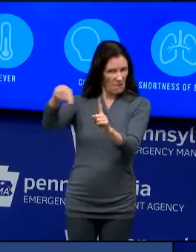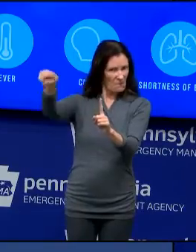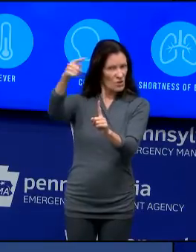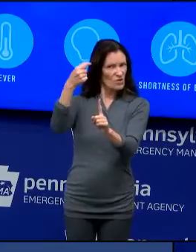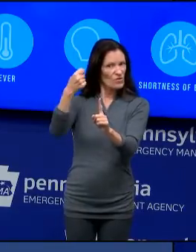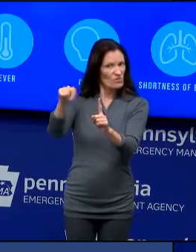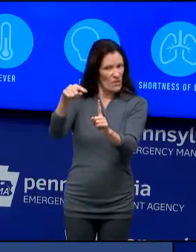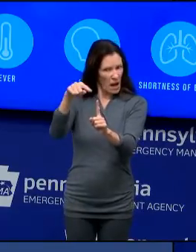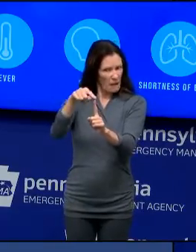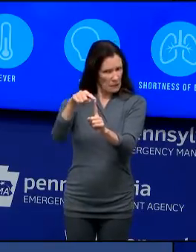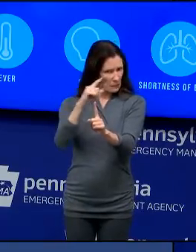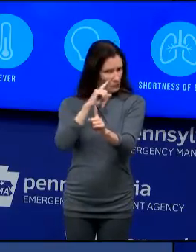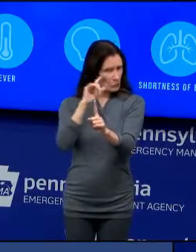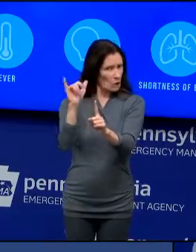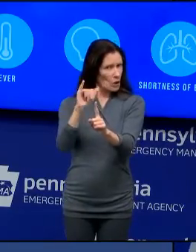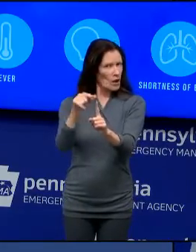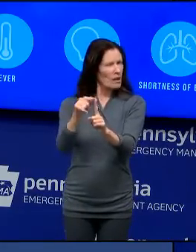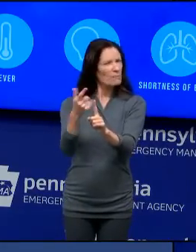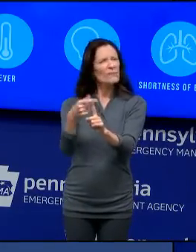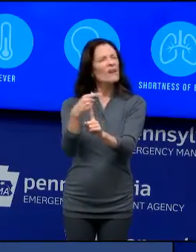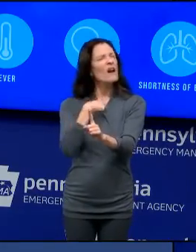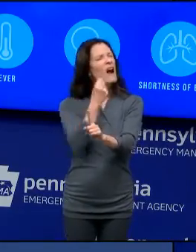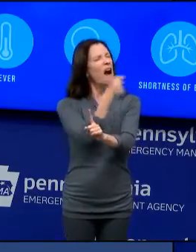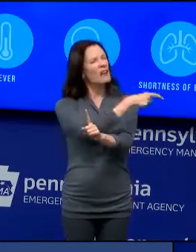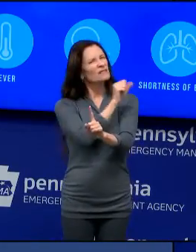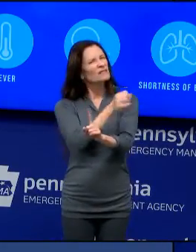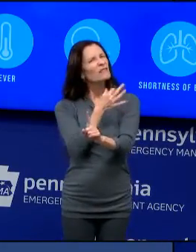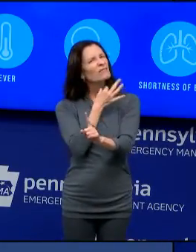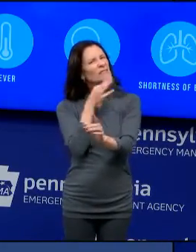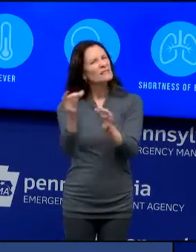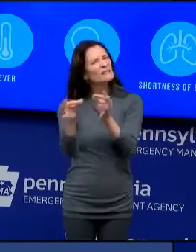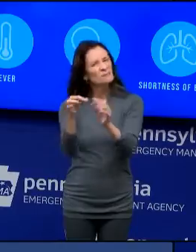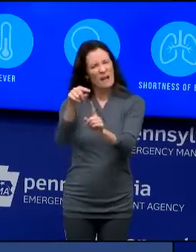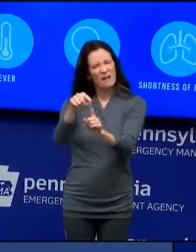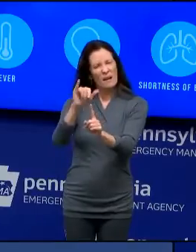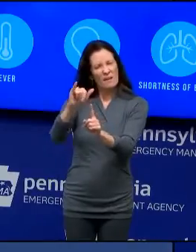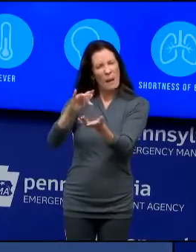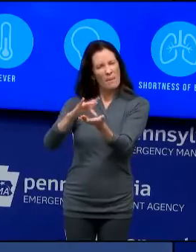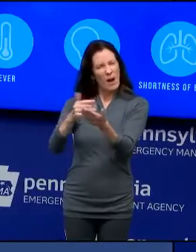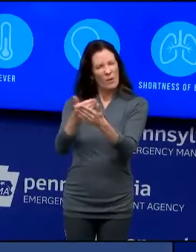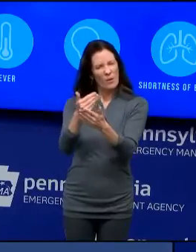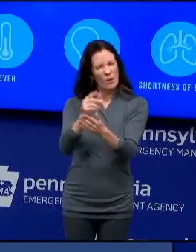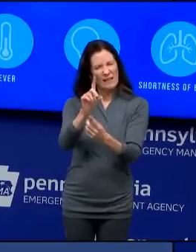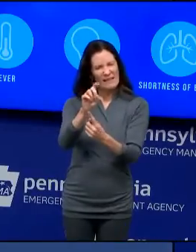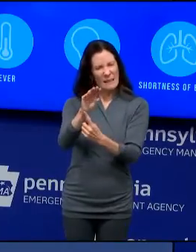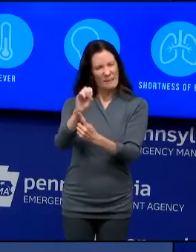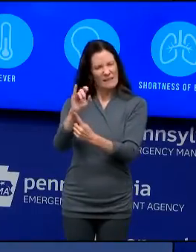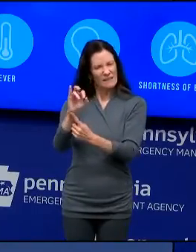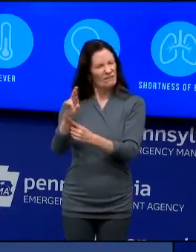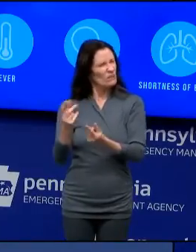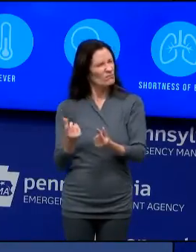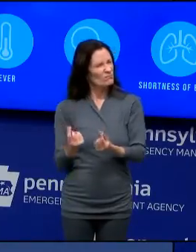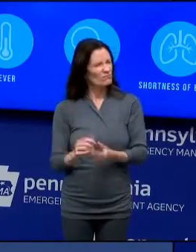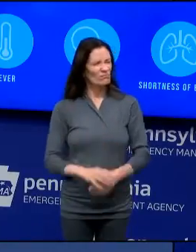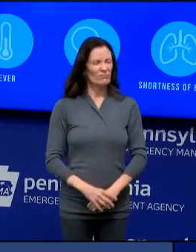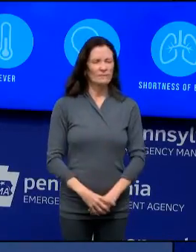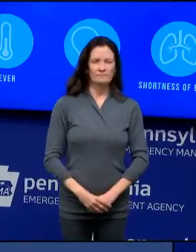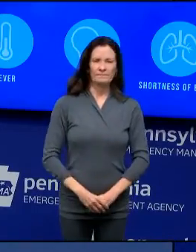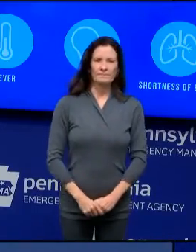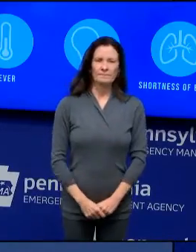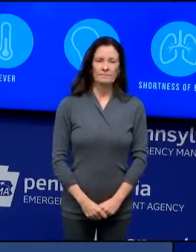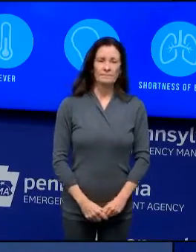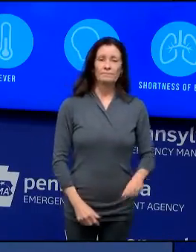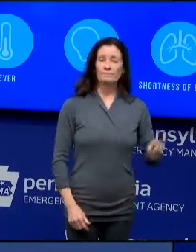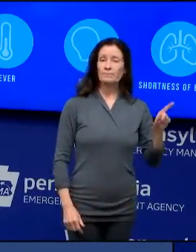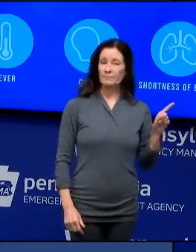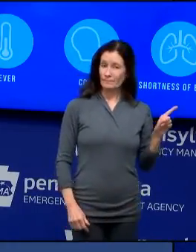effective treatment? So we have seen those reports, and there are a number of different positive reports about this medication being an effective